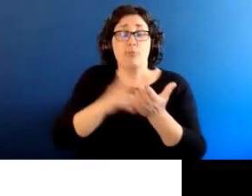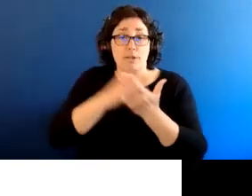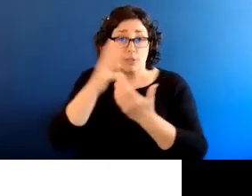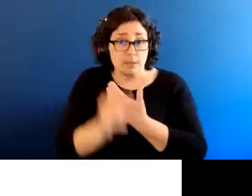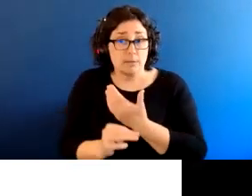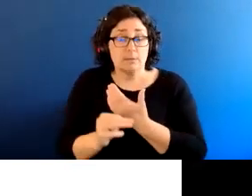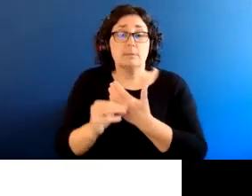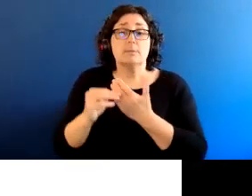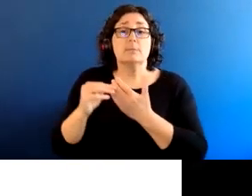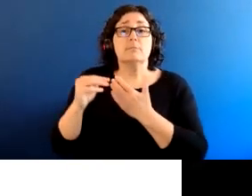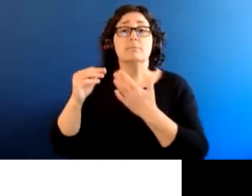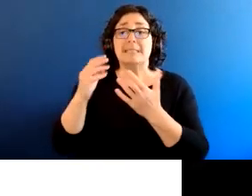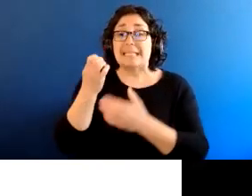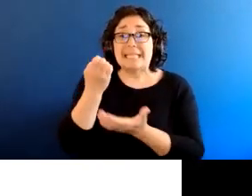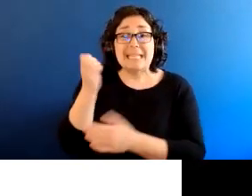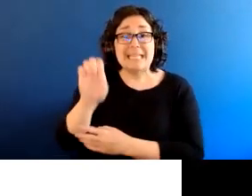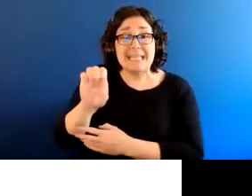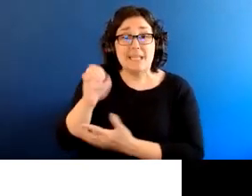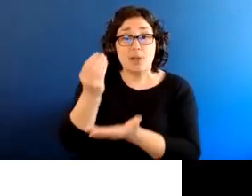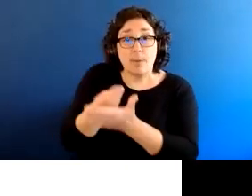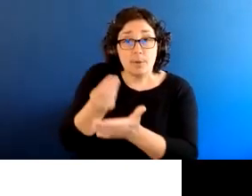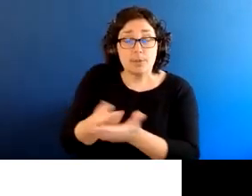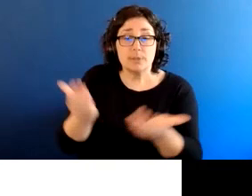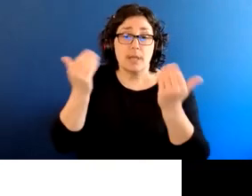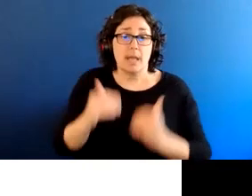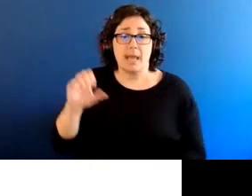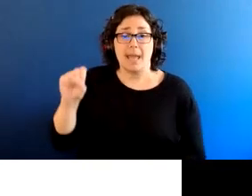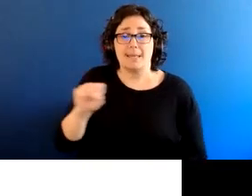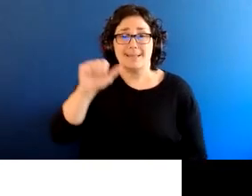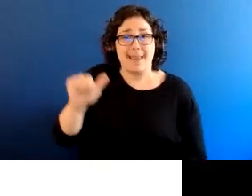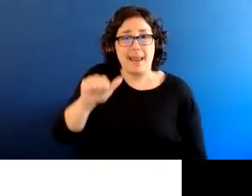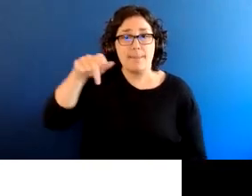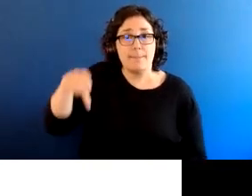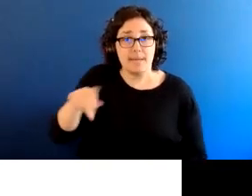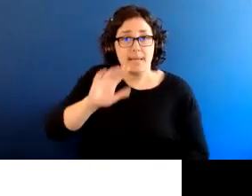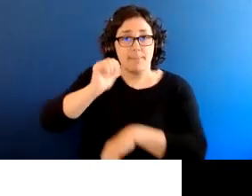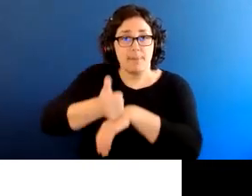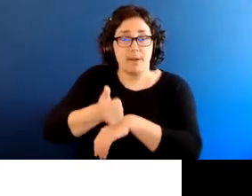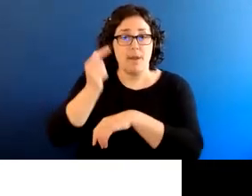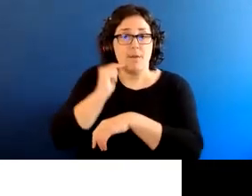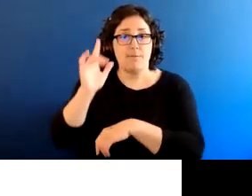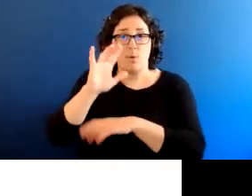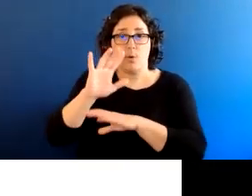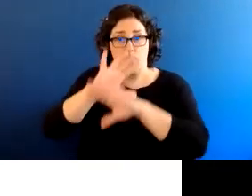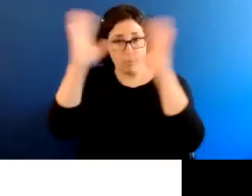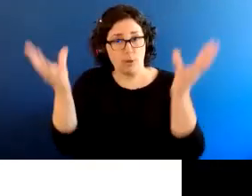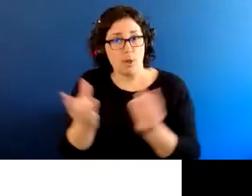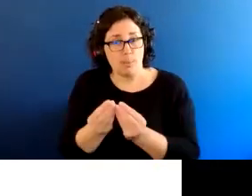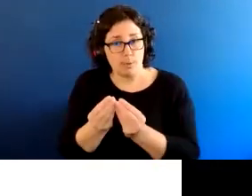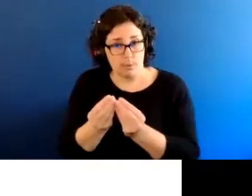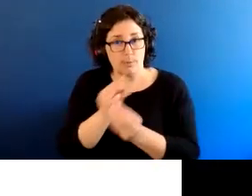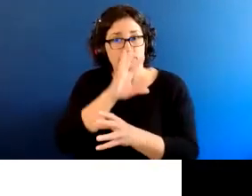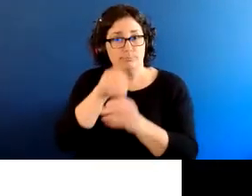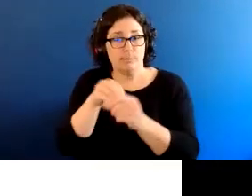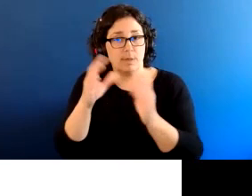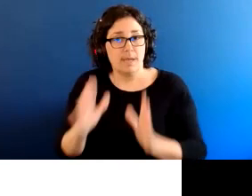projects, e-commerce, and SAP implementations for a global player in the chemical